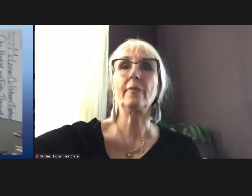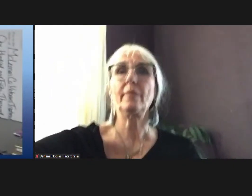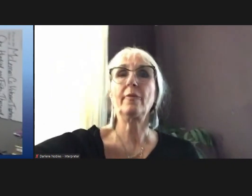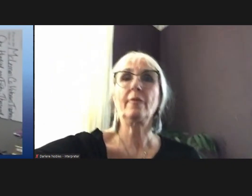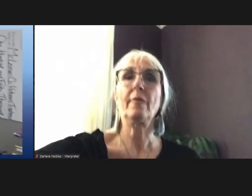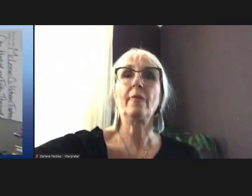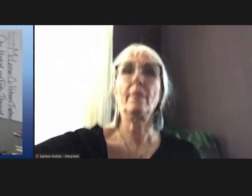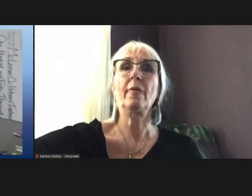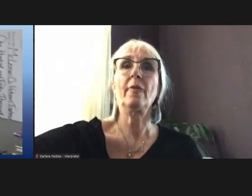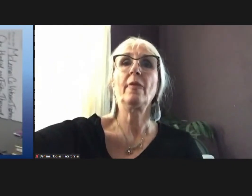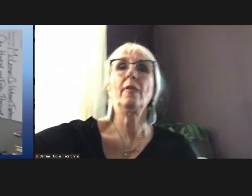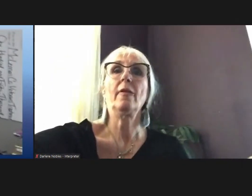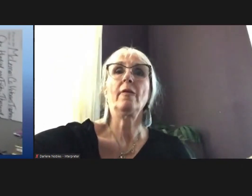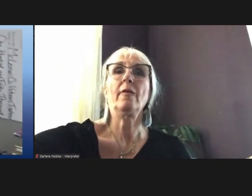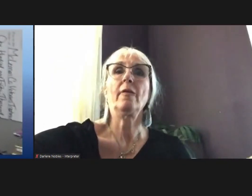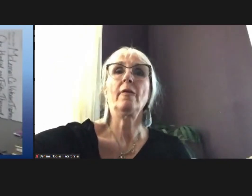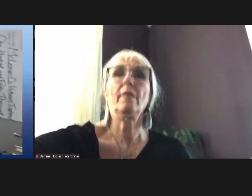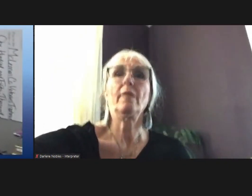flags.